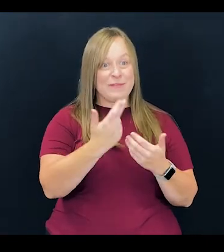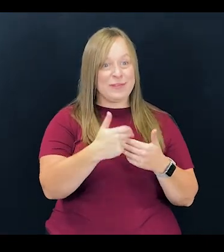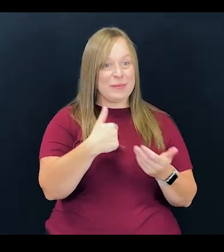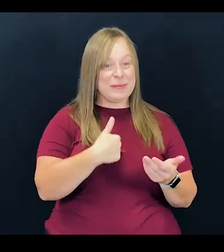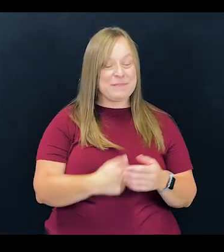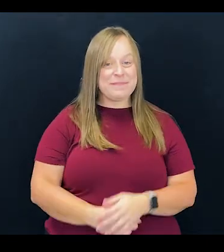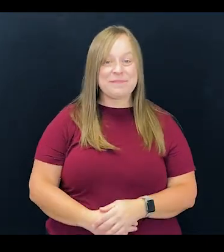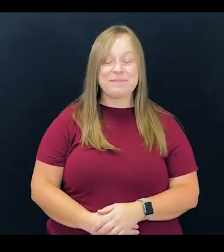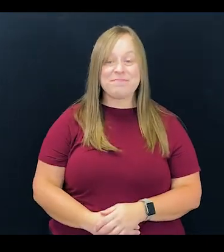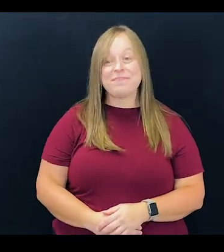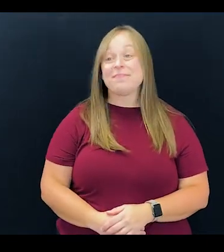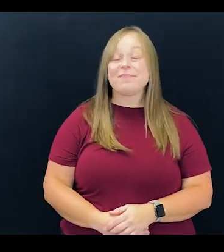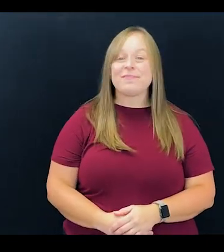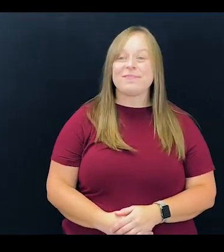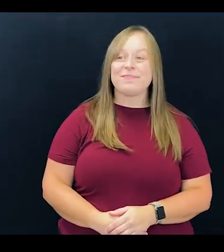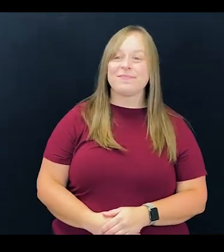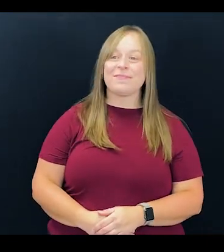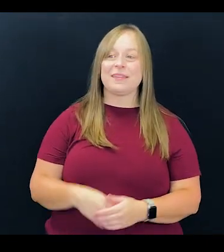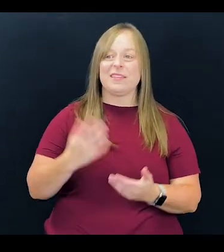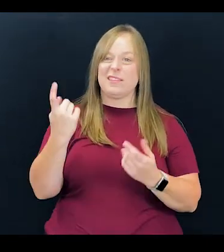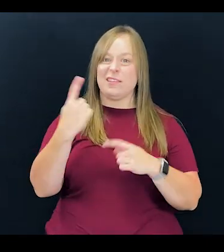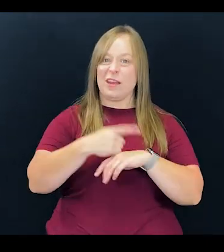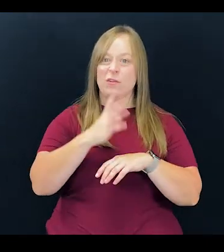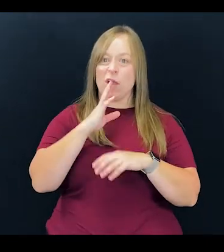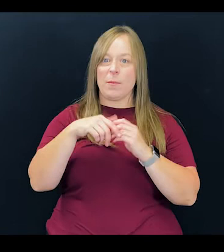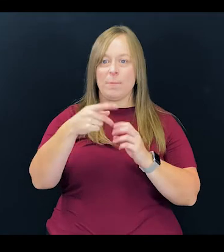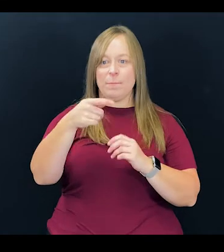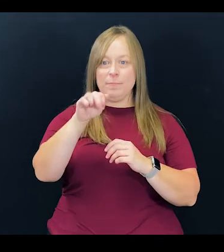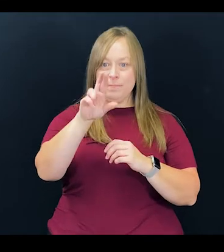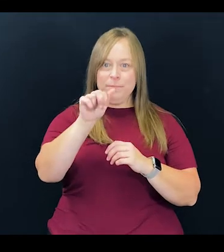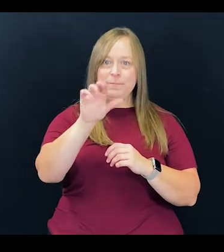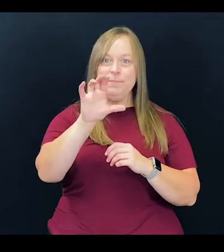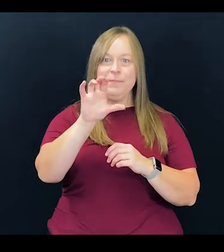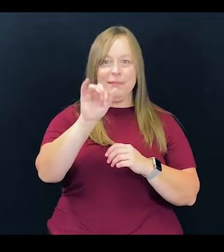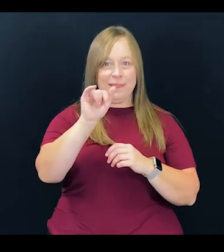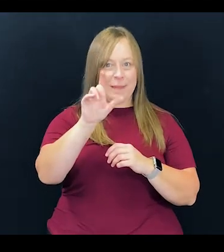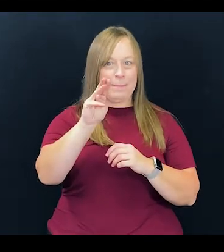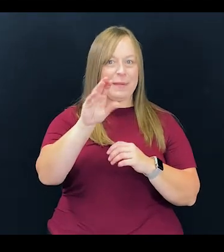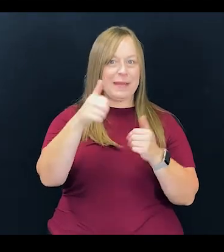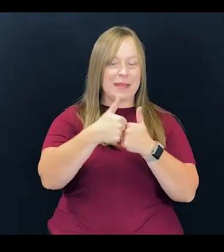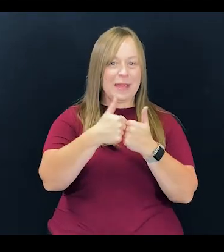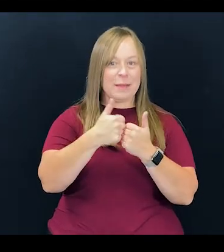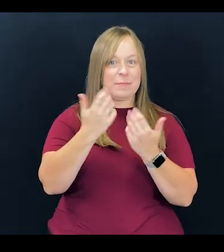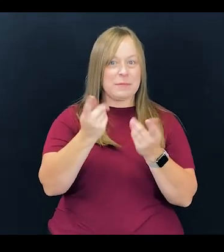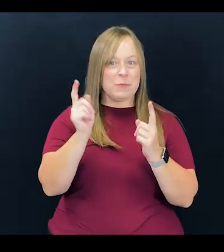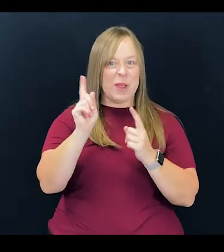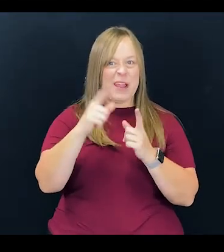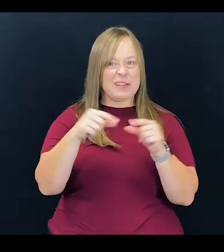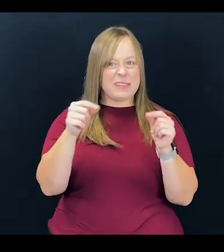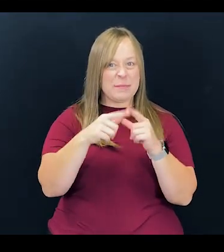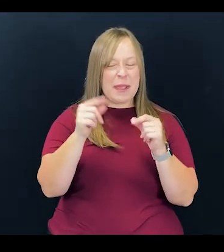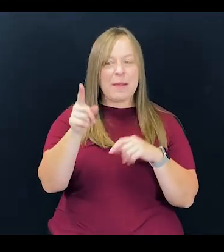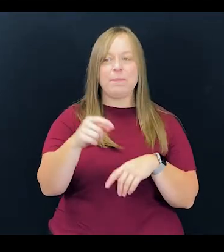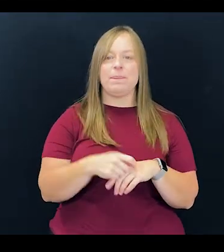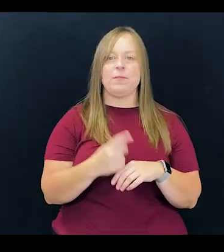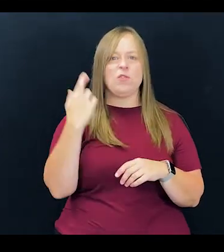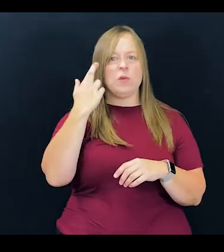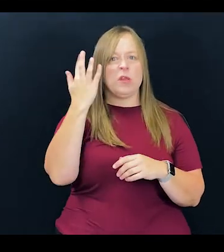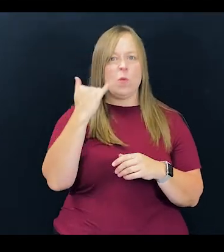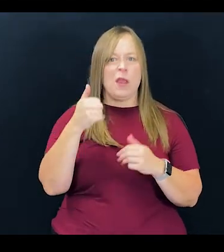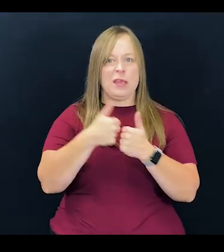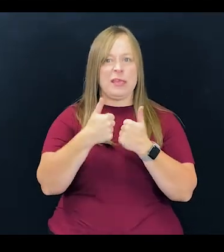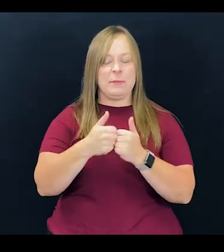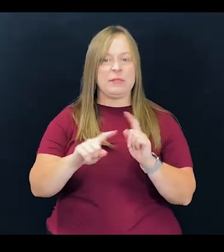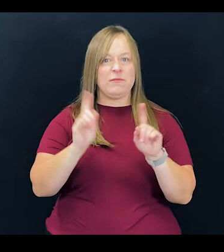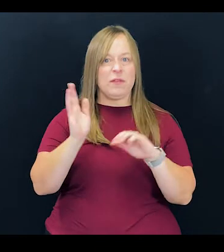topics, Katrin. Thanks for having me. Well, today we're talking about the Paralympic Games. They're taking place in Tokyo this year, and there have been a lot of